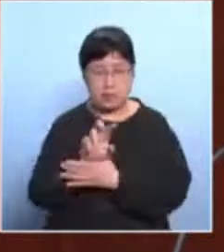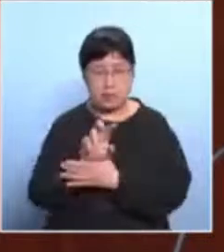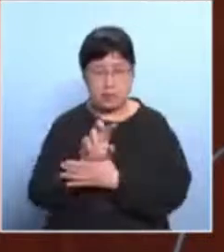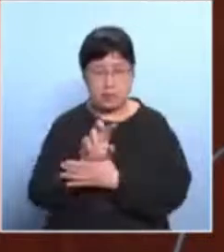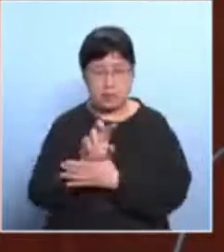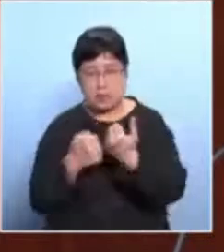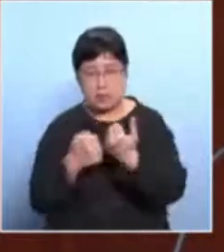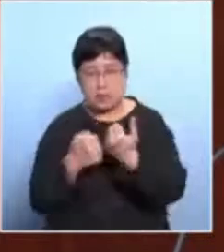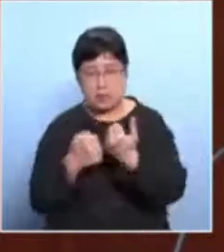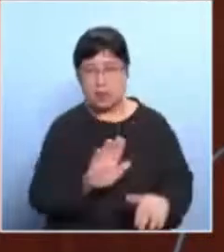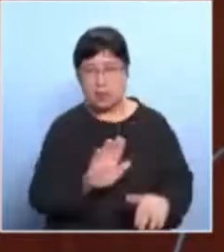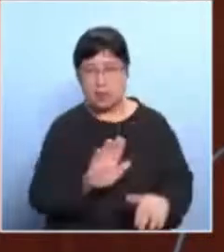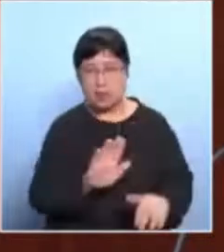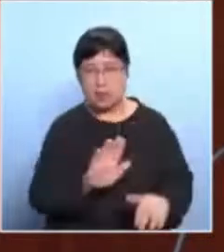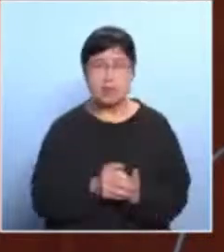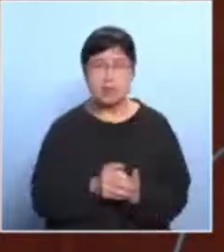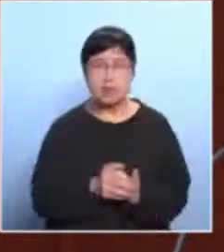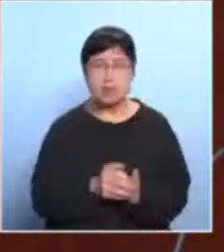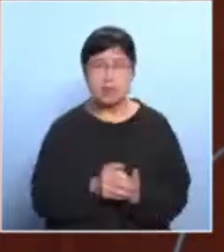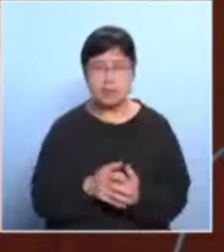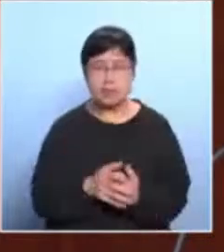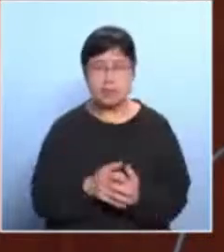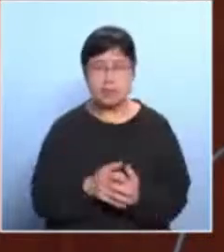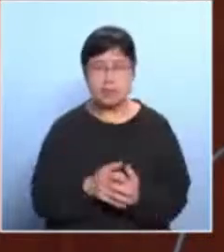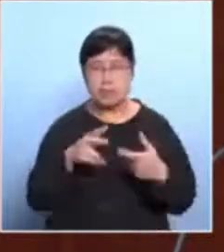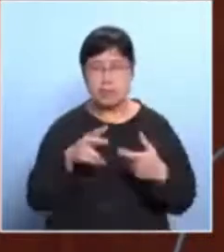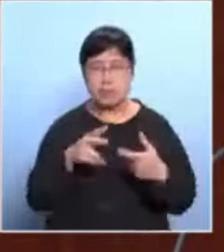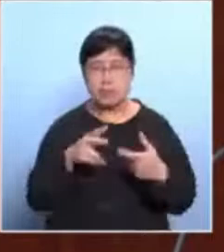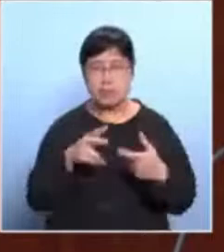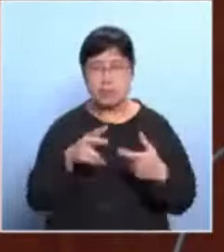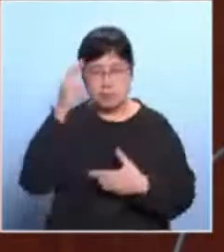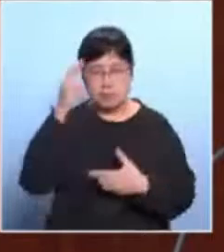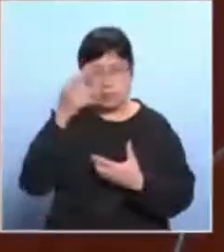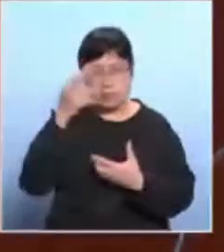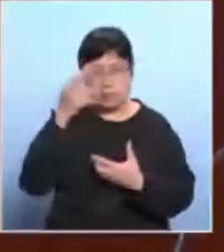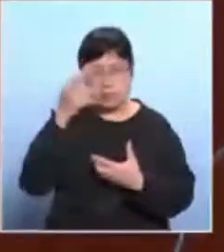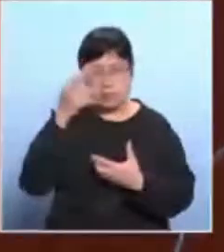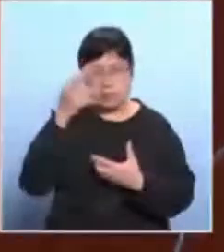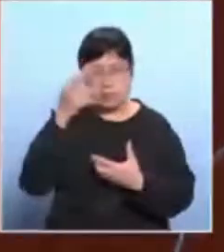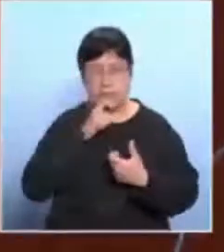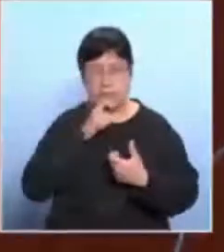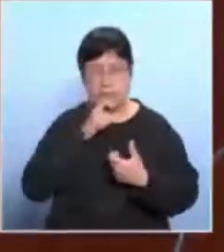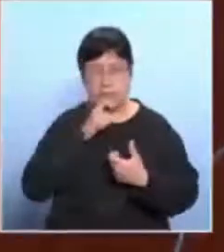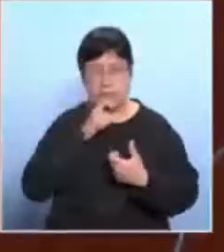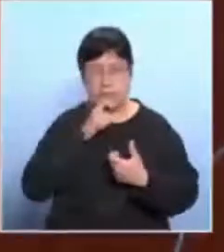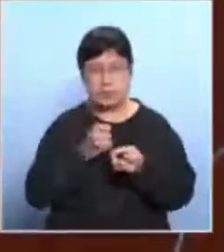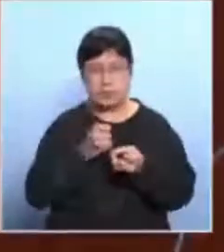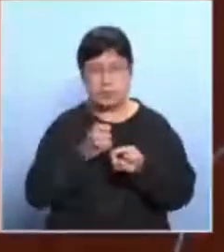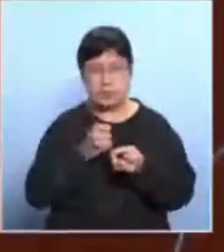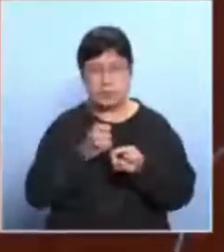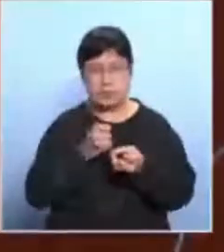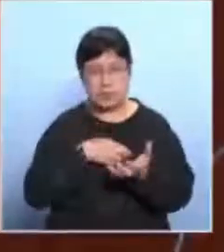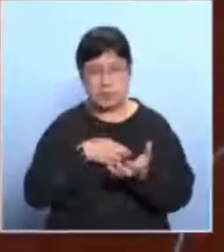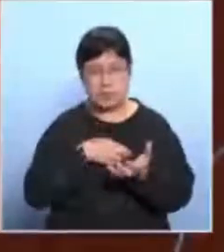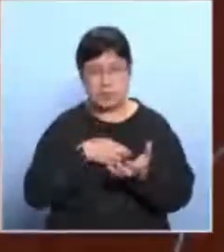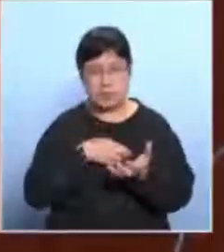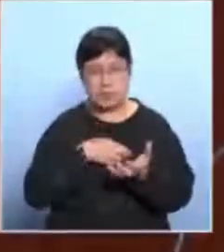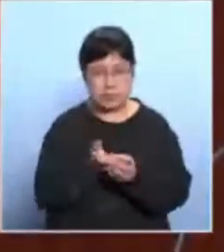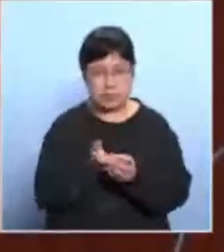Launch a mental health literacy resource kit. The EDB will launch a mental health literacy resource